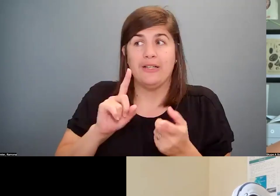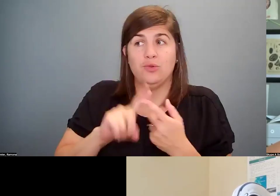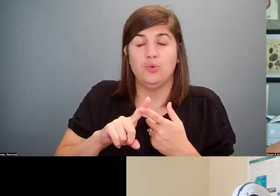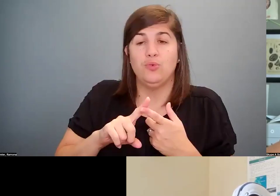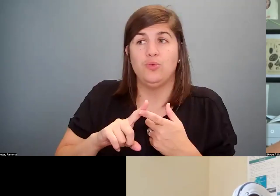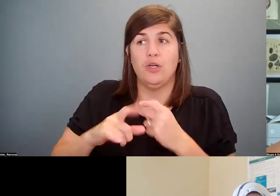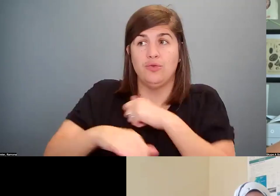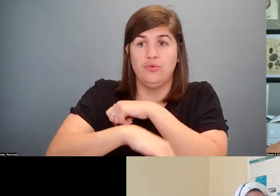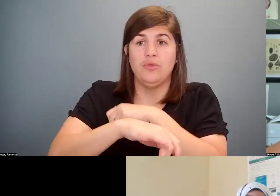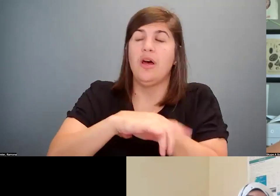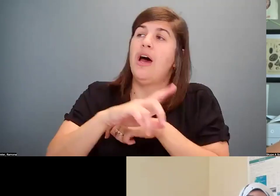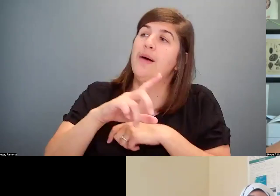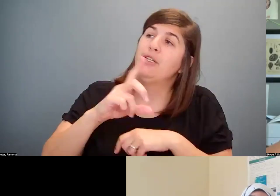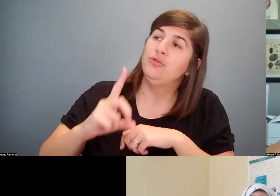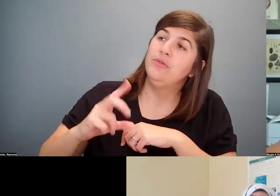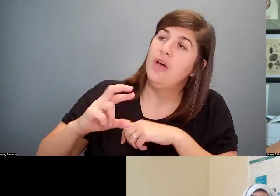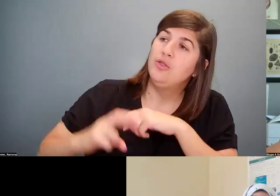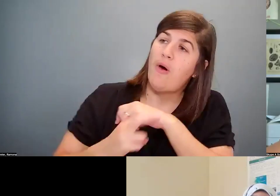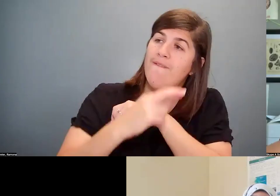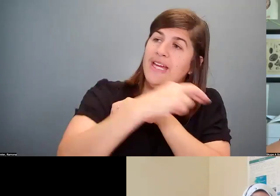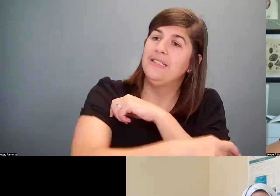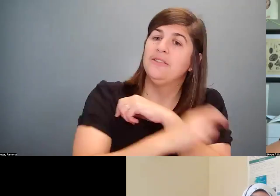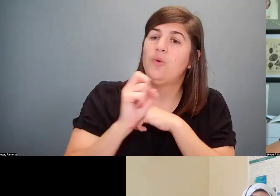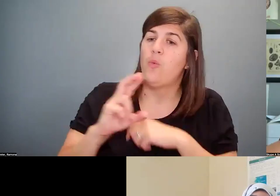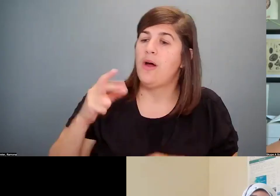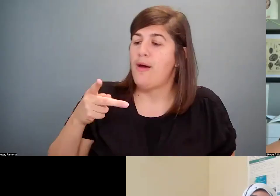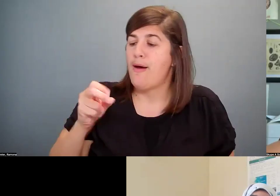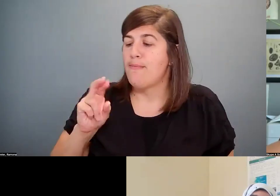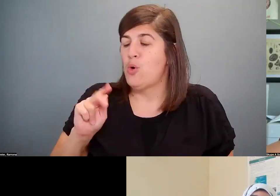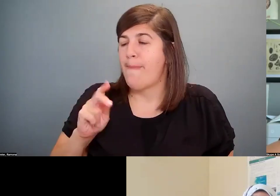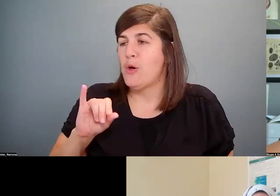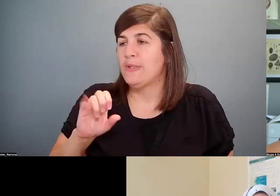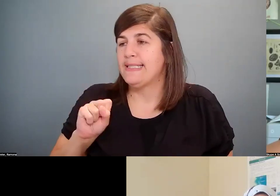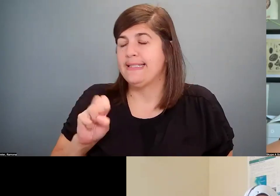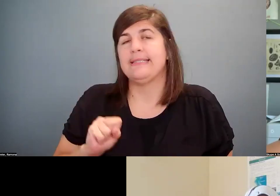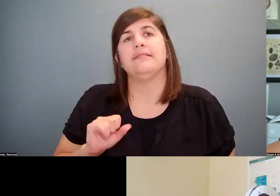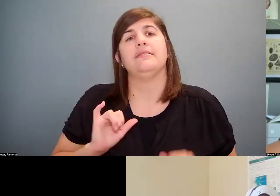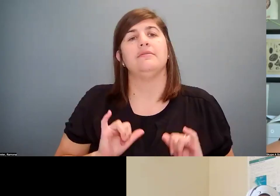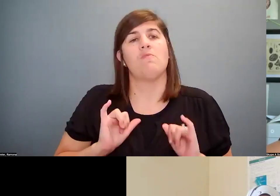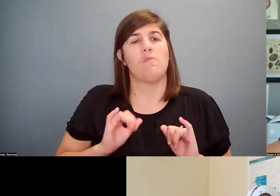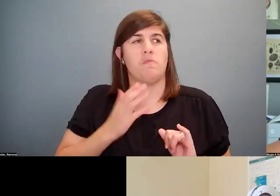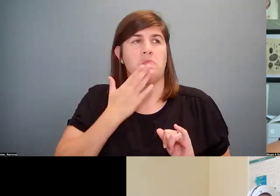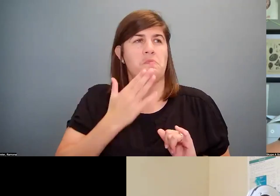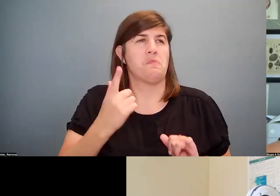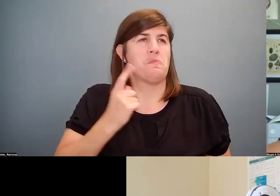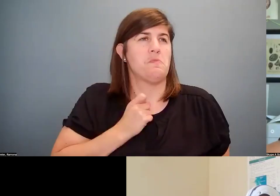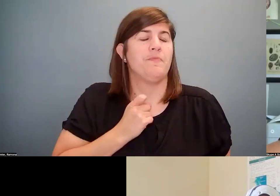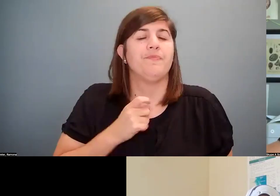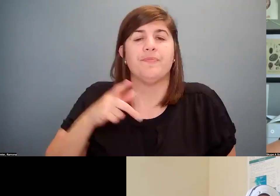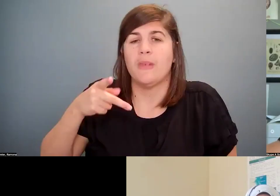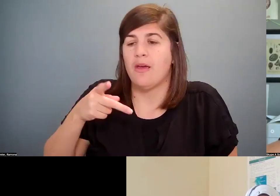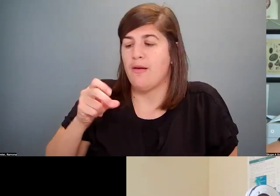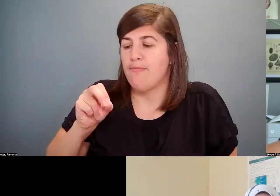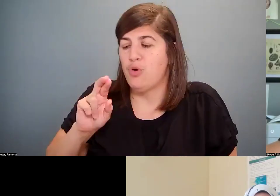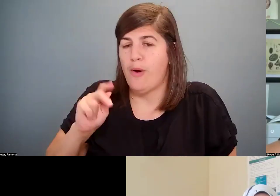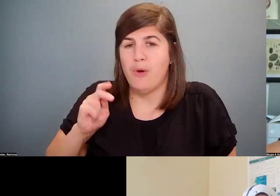porpoises? Oh, that's such a good question. Okay, so porpoises are toothed whales